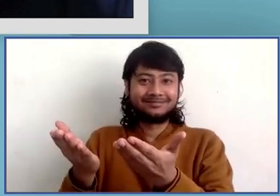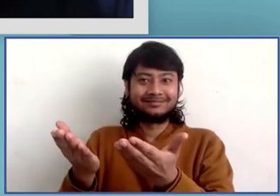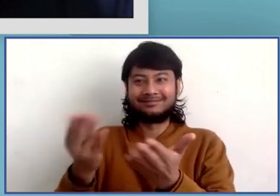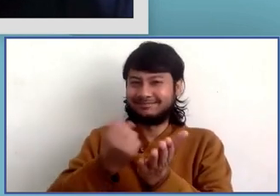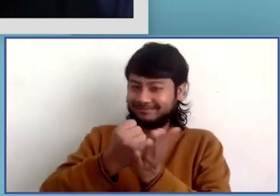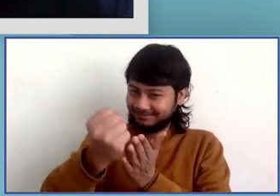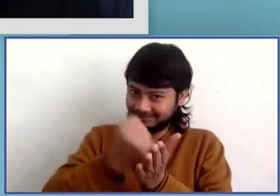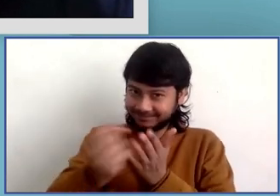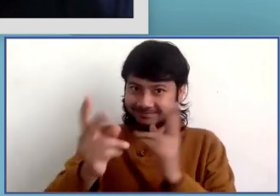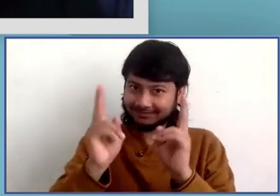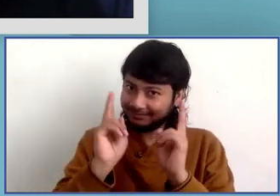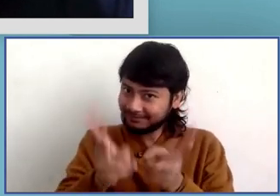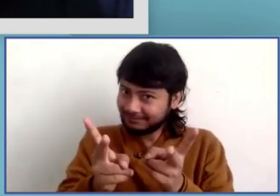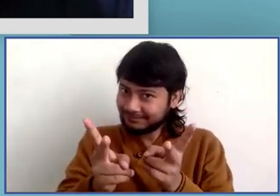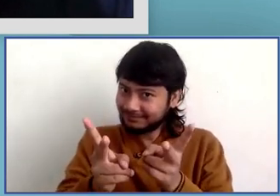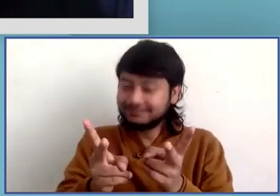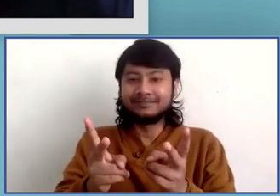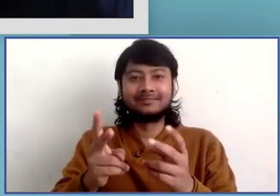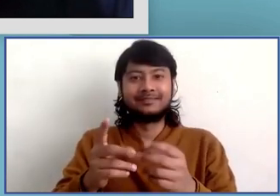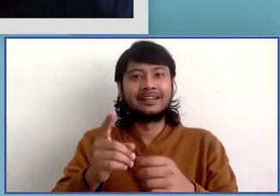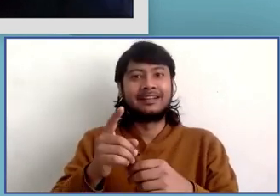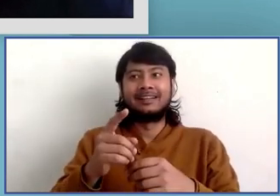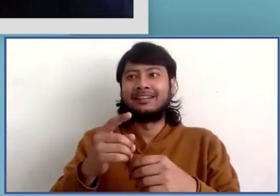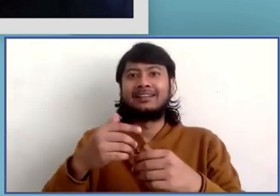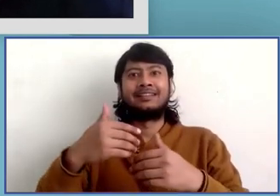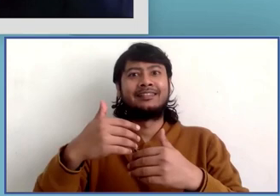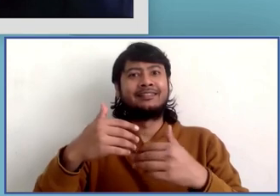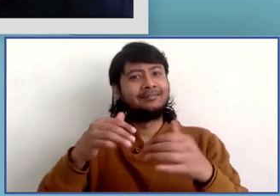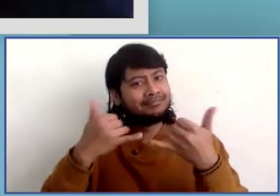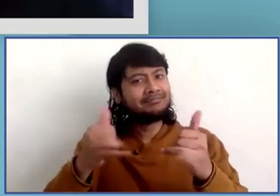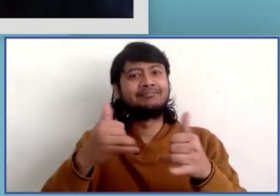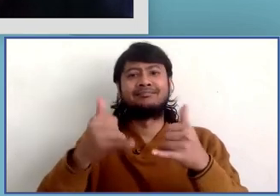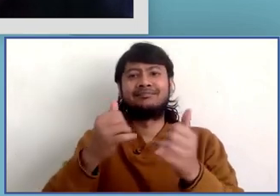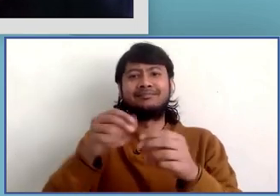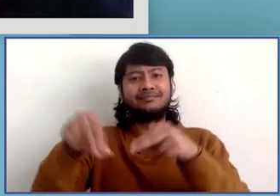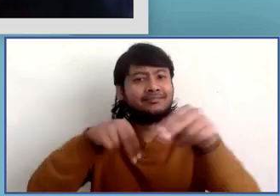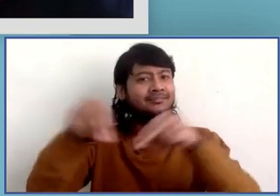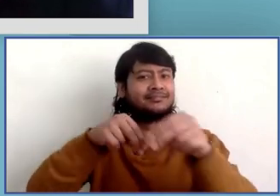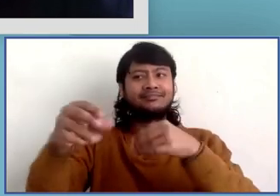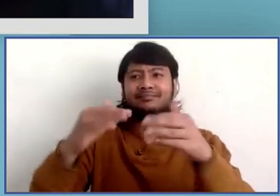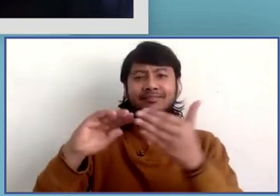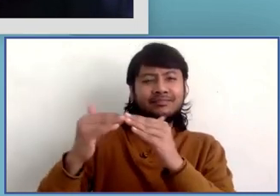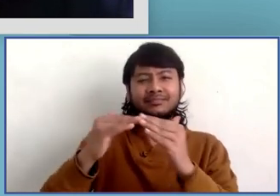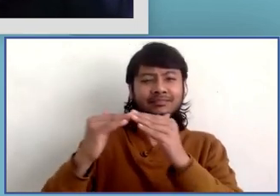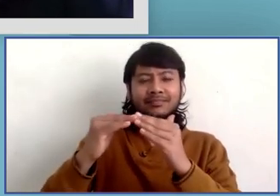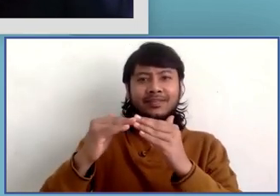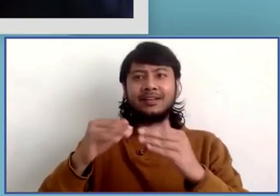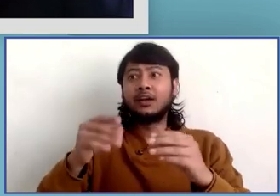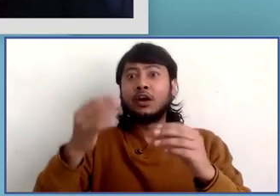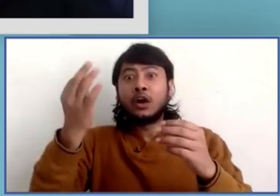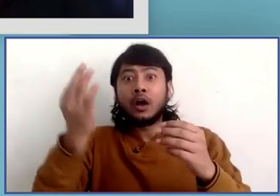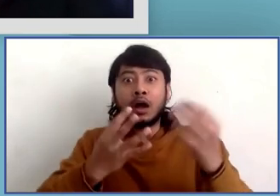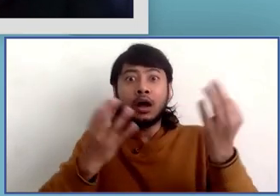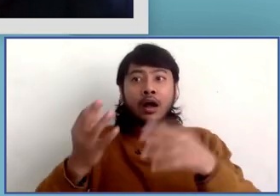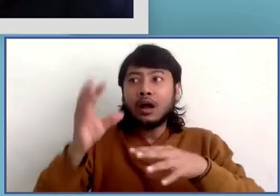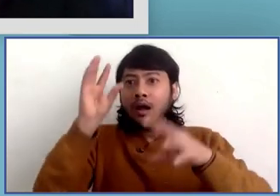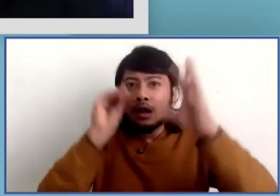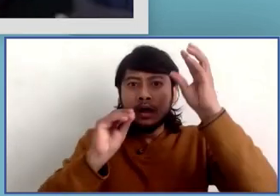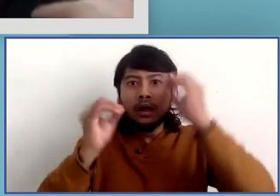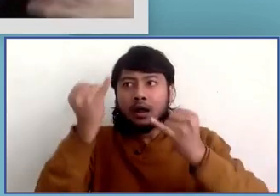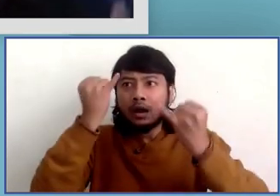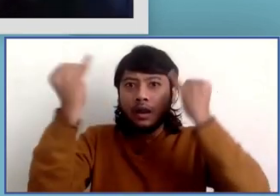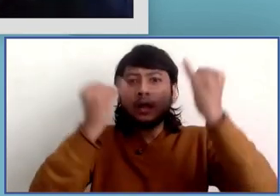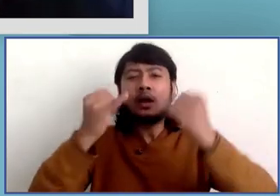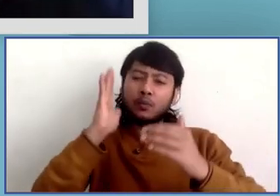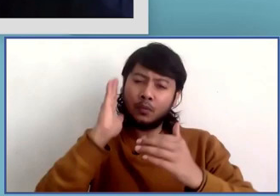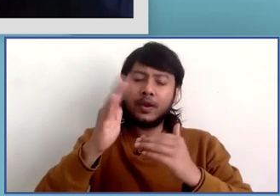practice play once in a while and if you keep trying new things then you will become stronger it just happens even if you don't see progress